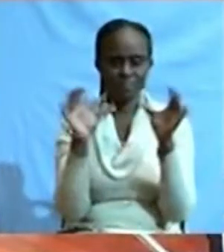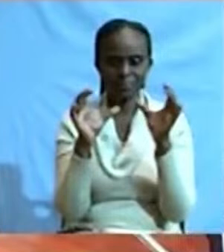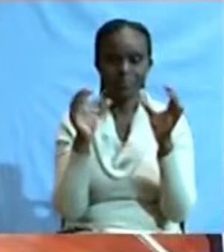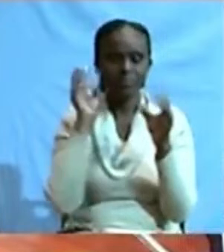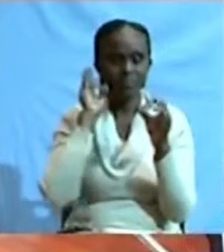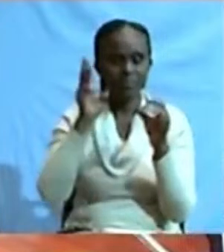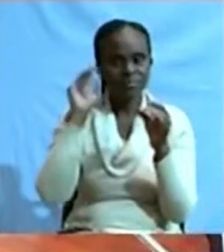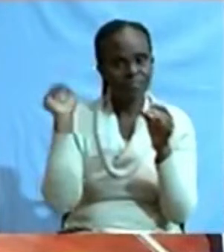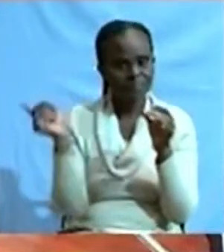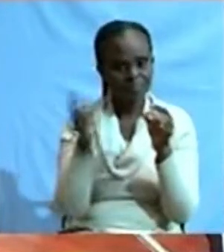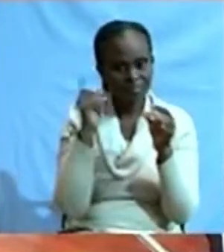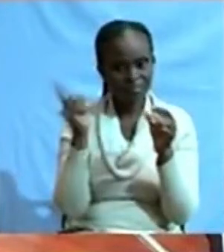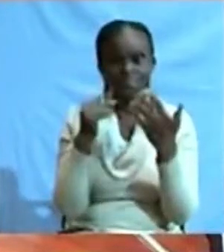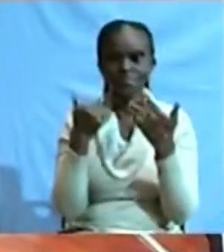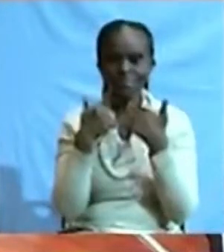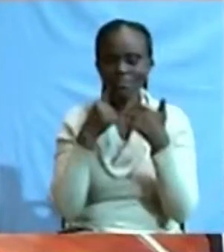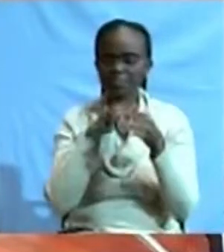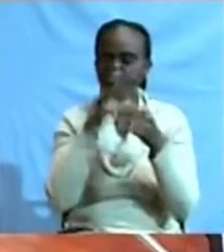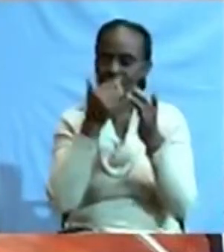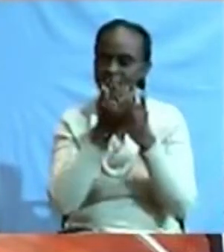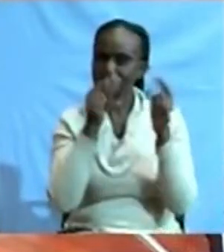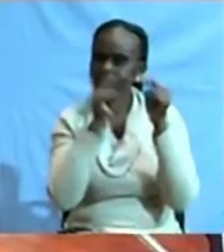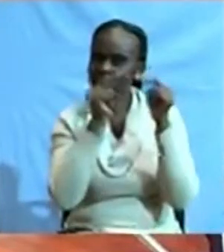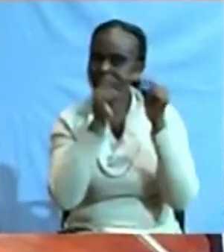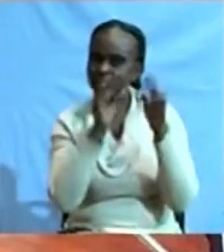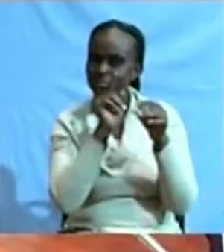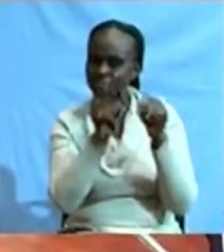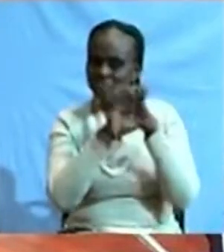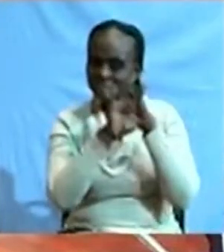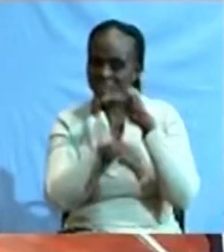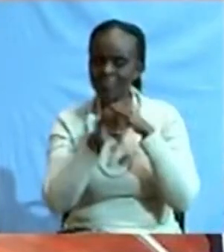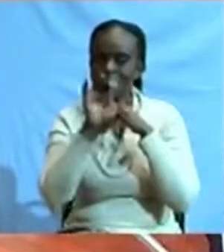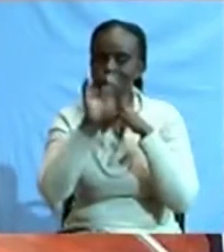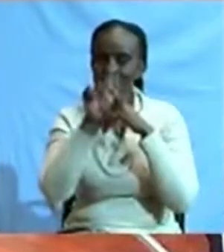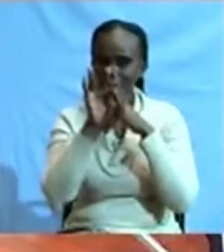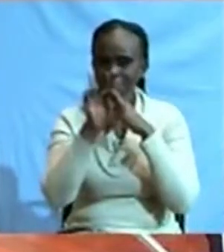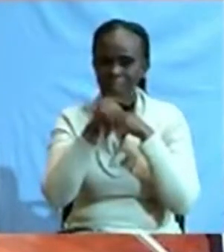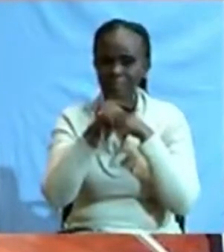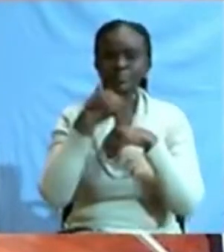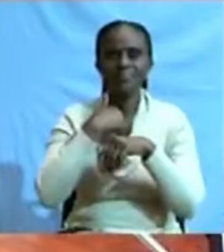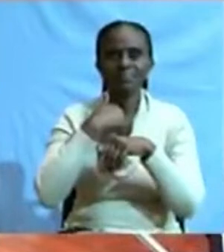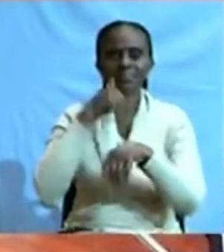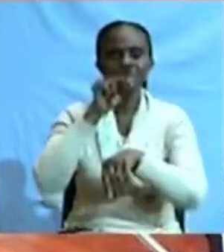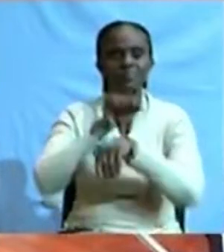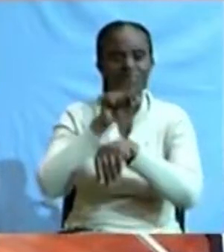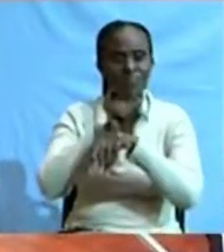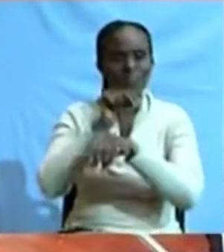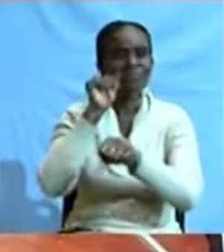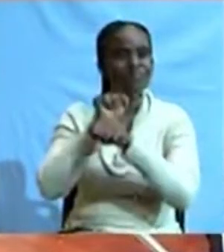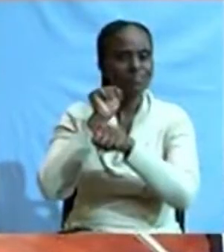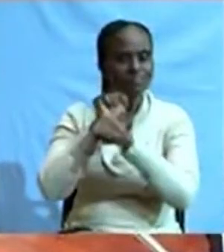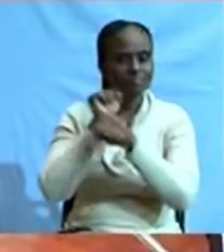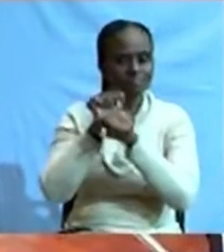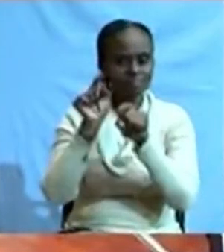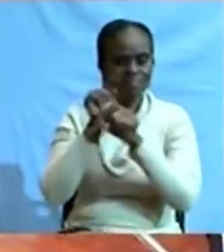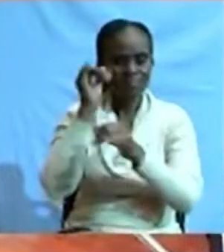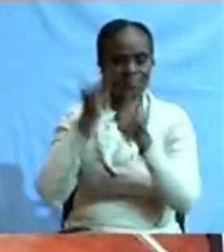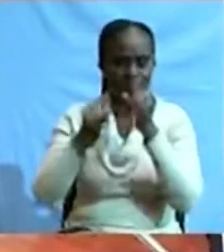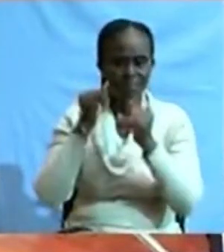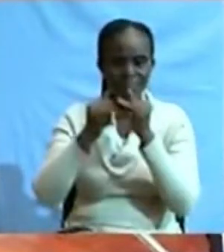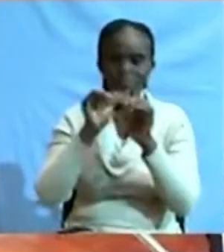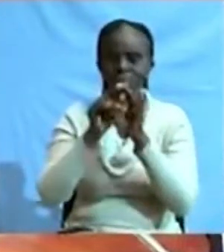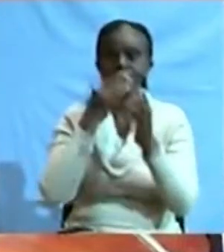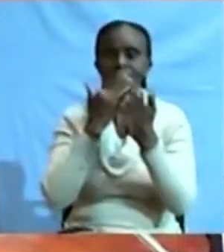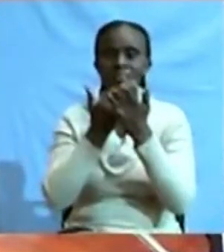will always endeavor to have the engaged contractors under CDF to have the project's works completed in good time